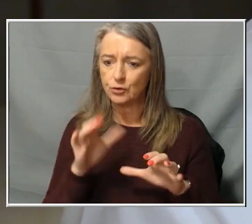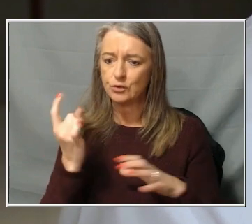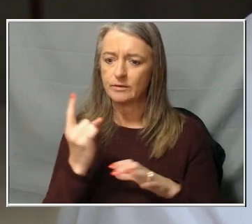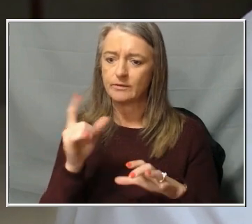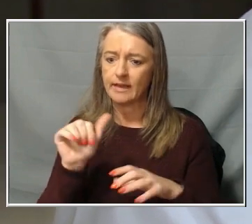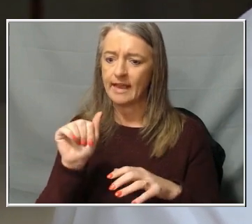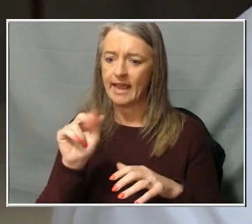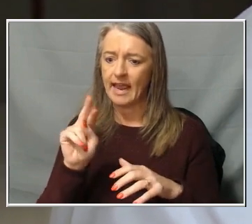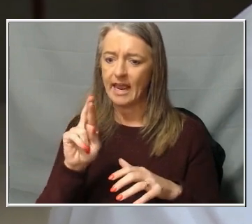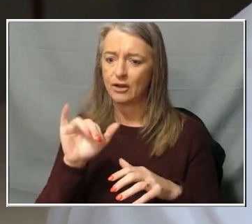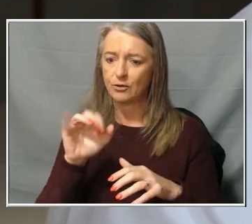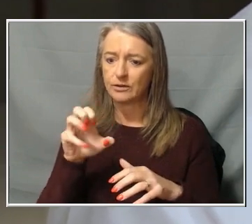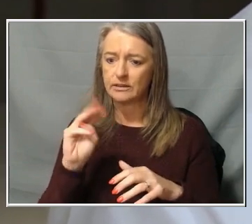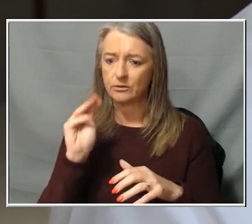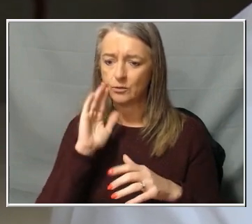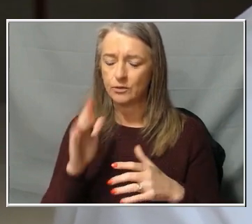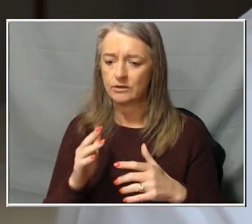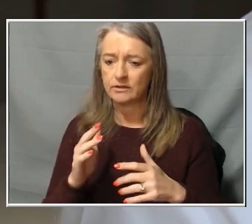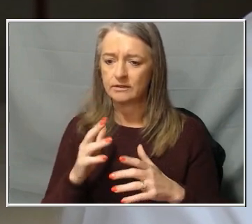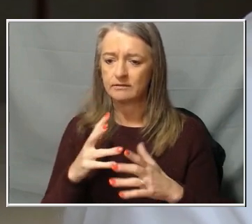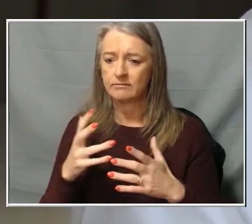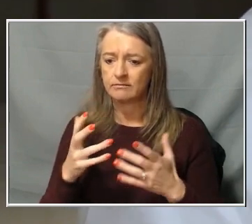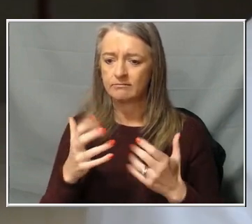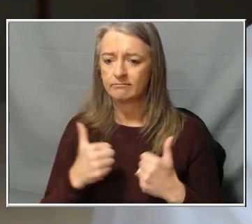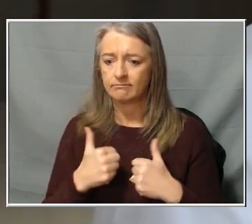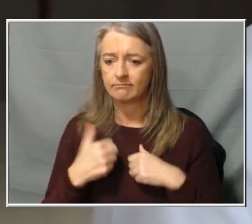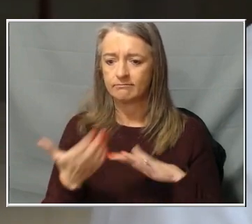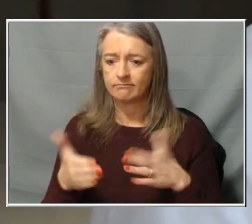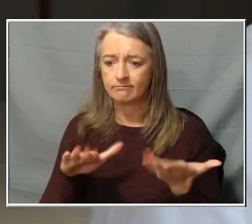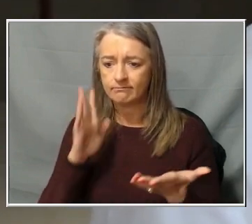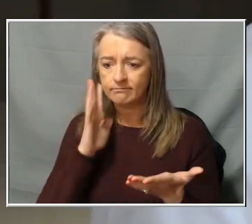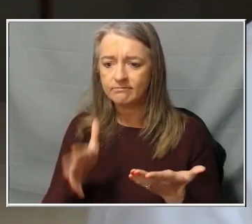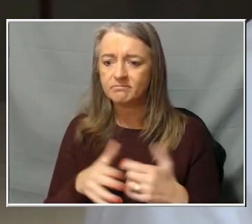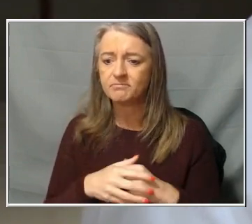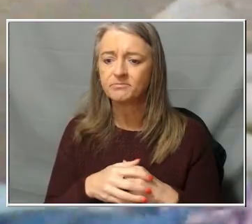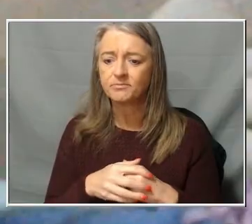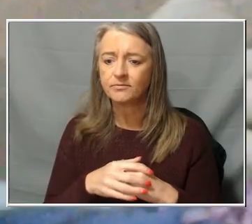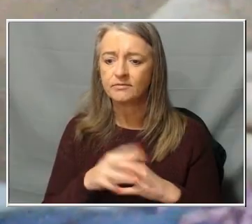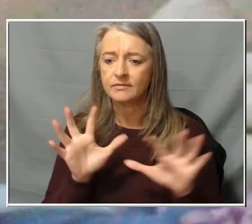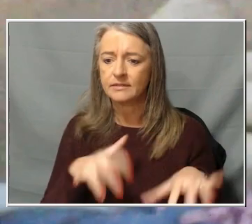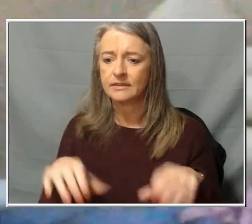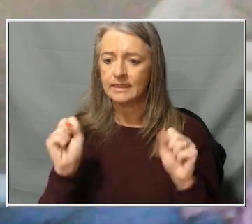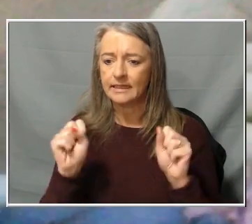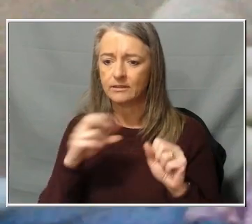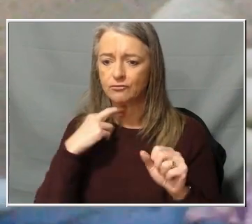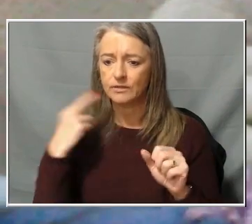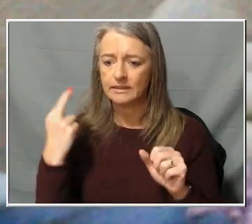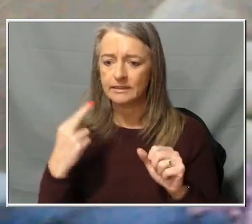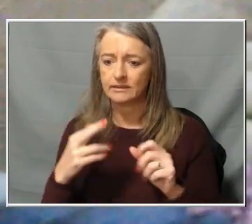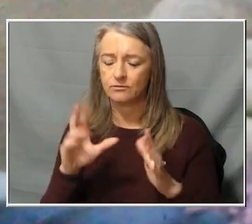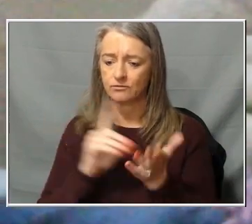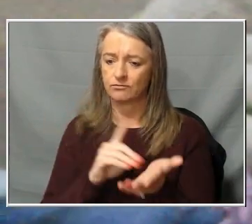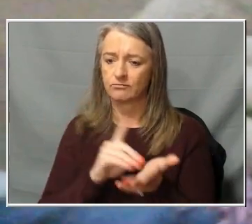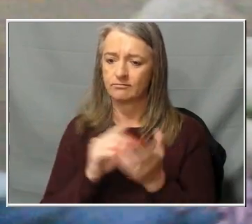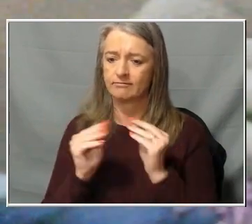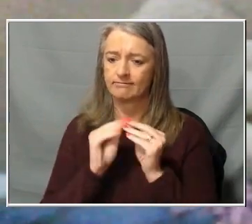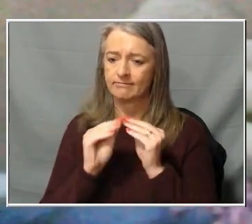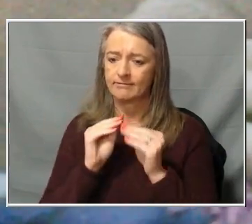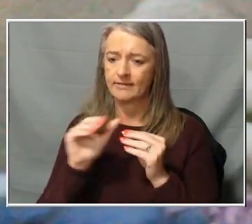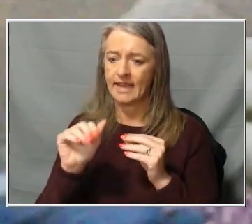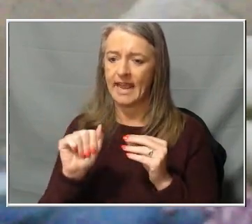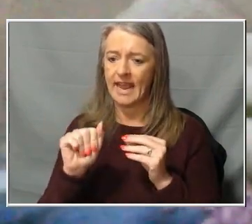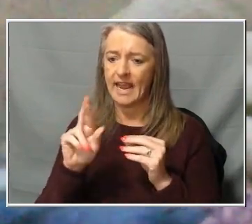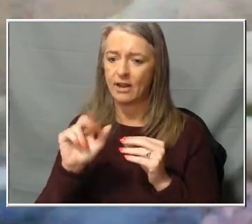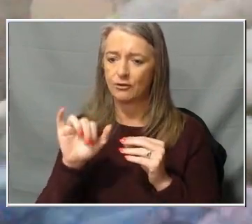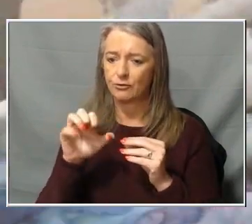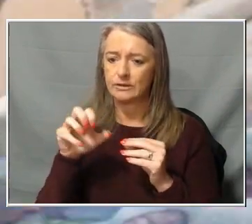aneurysm is going to take her life. Yeah. So you're willing to take on a fair amount of risk. Doctors have been fixing aneurysms surgically